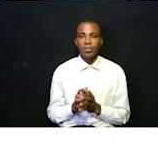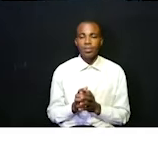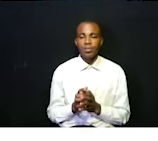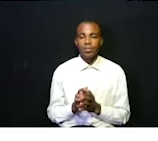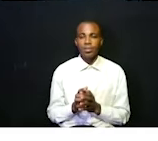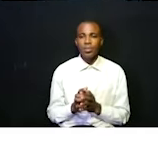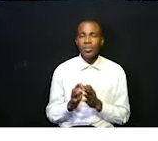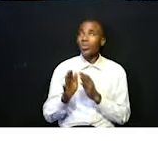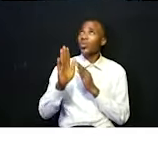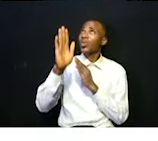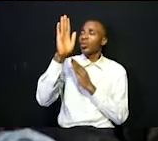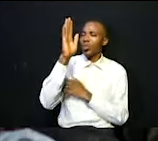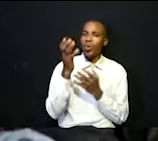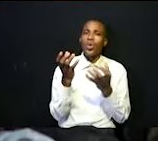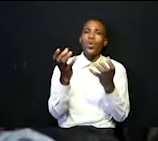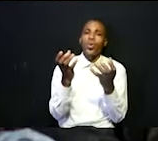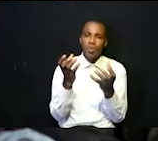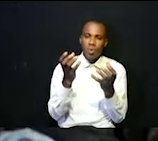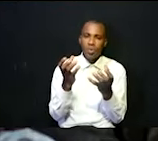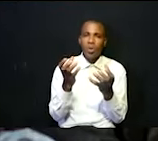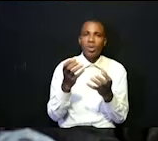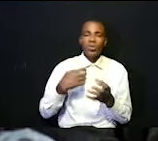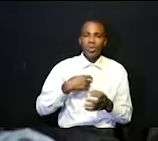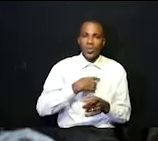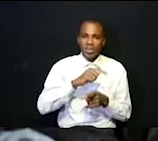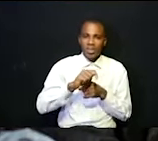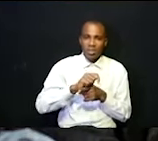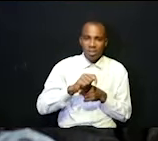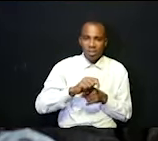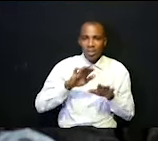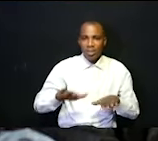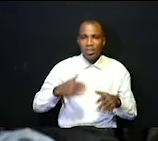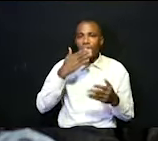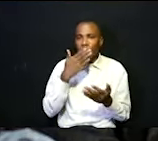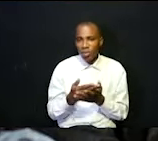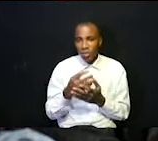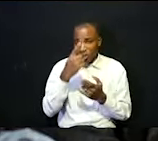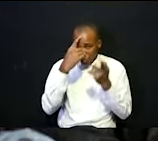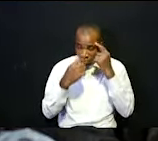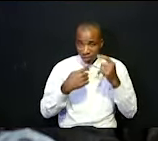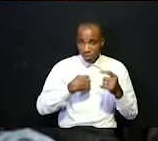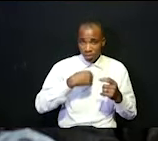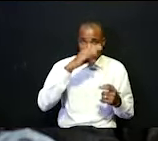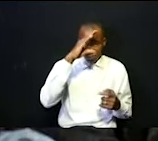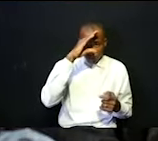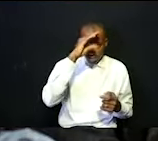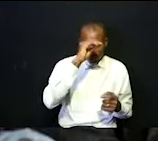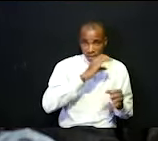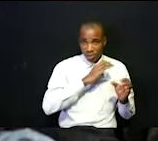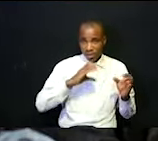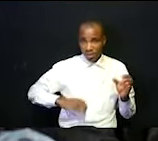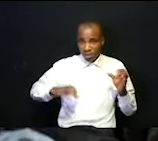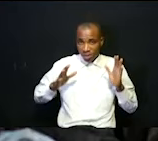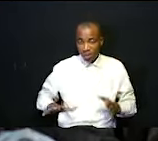expects godliness and godly offsprings from the union of those of us who are born again.